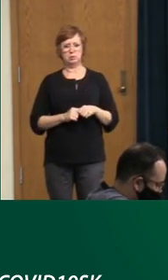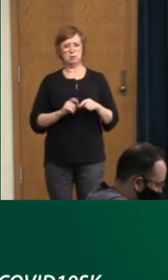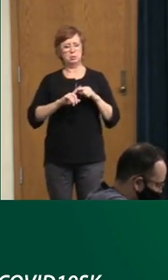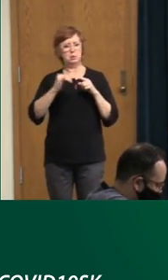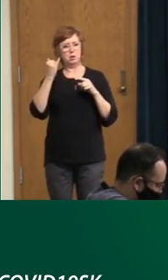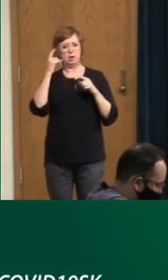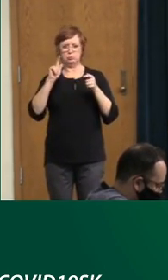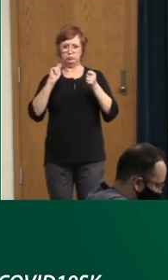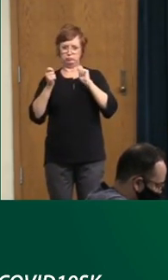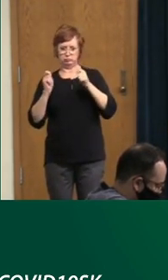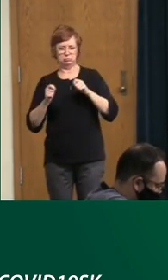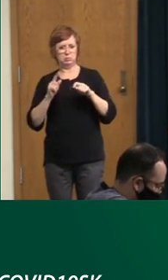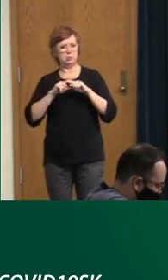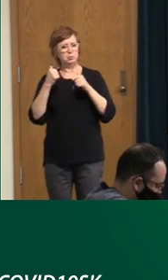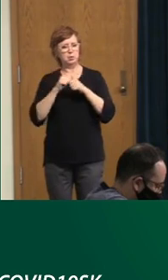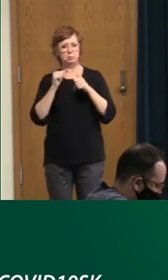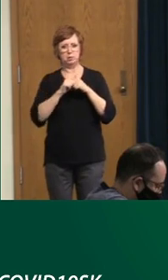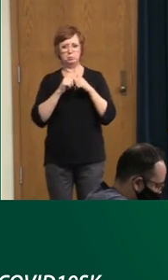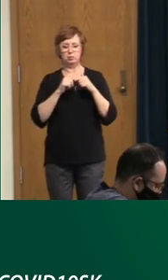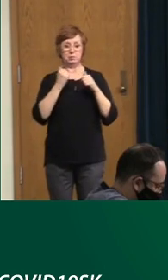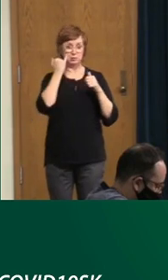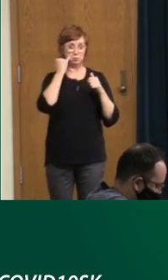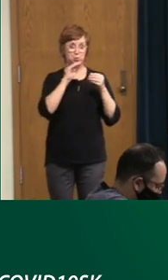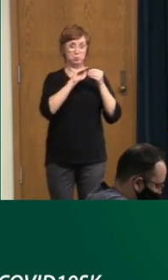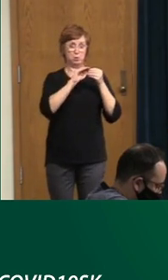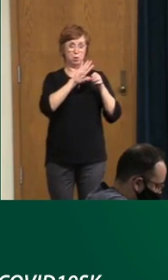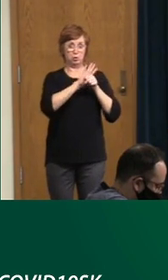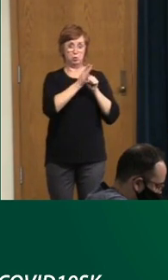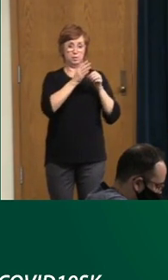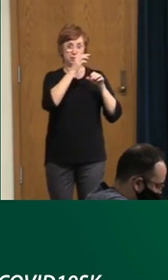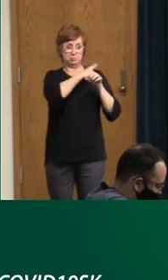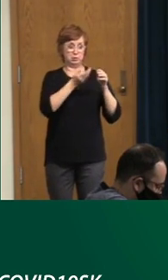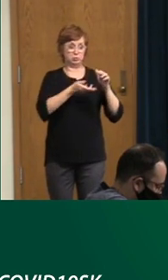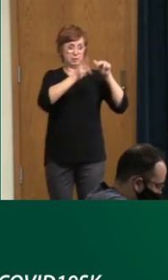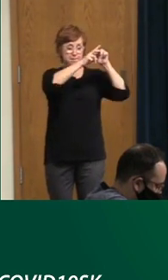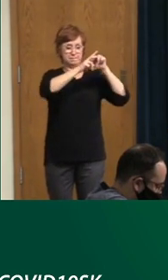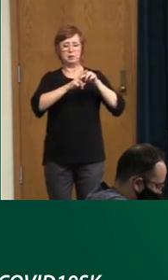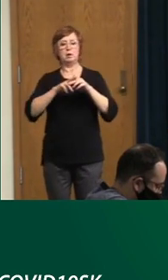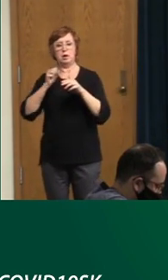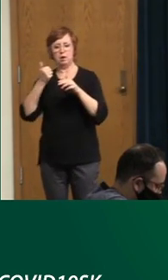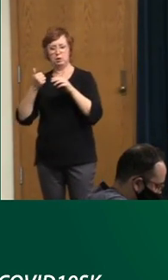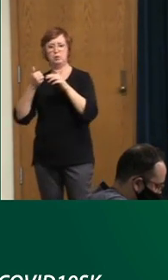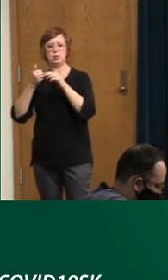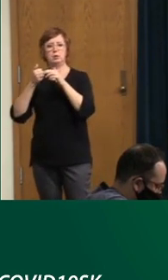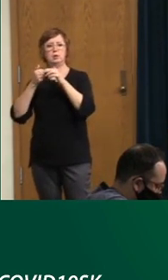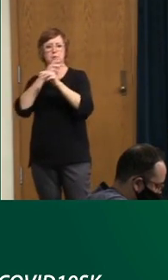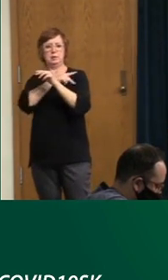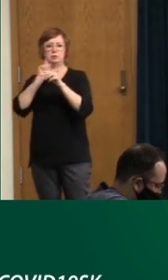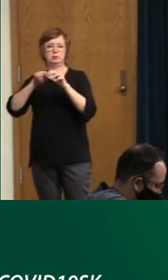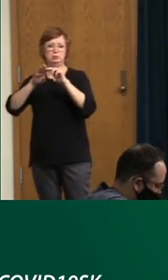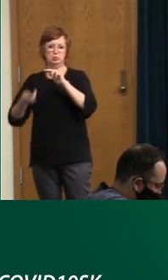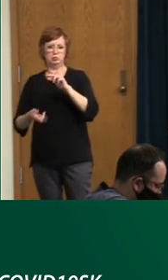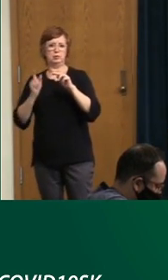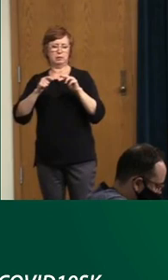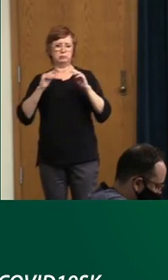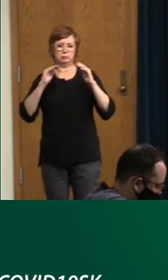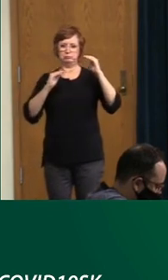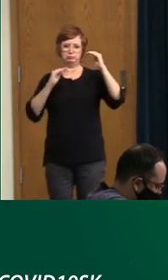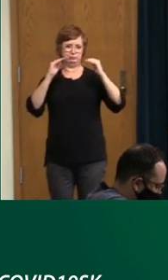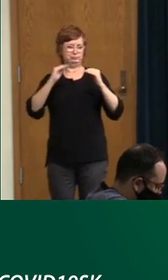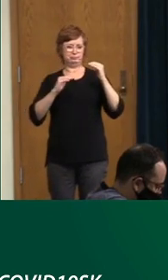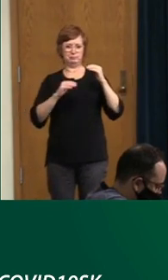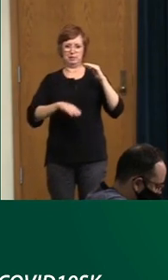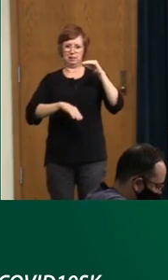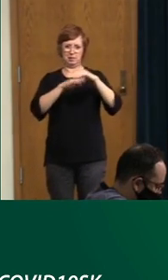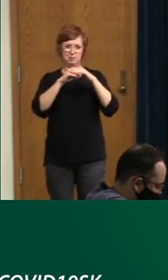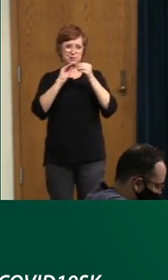side of things, then that means we have to adjust down. We only have a finite amount of human resources out there to be able to assist any